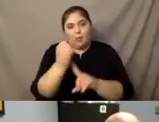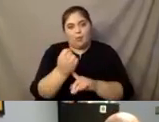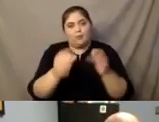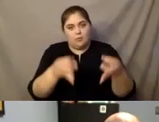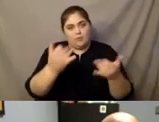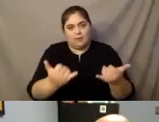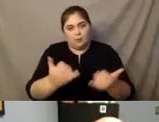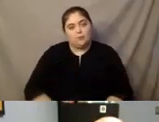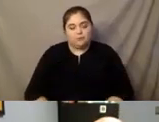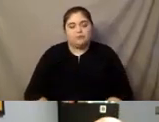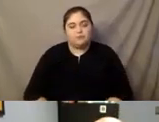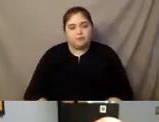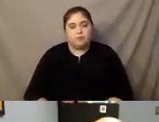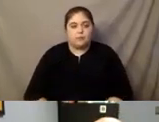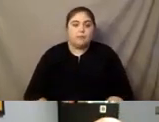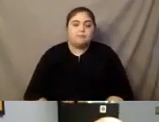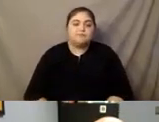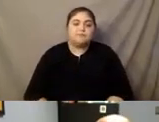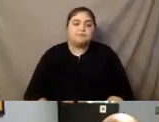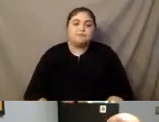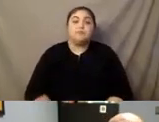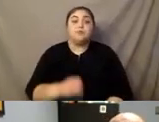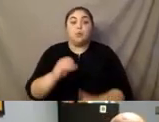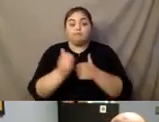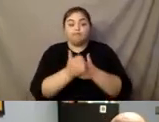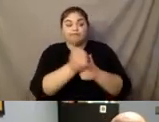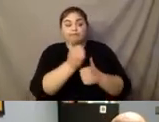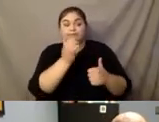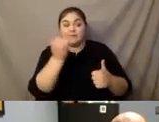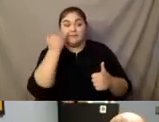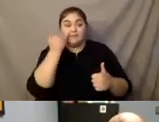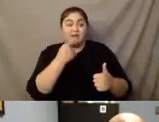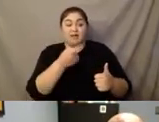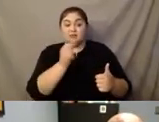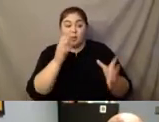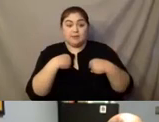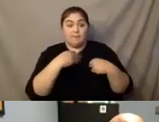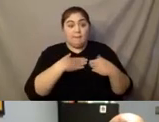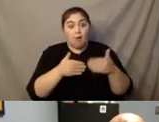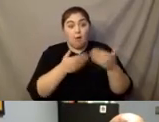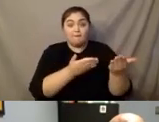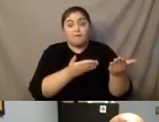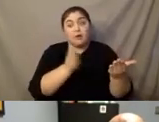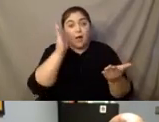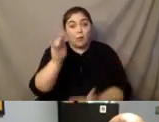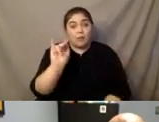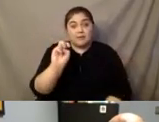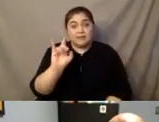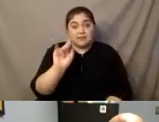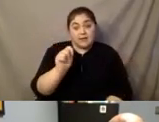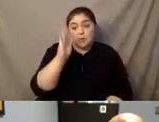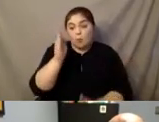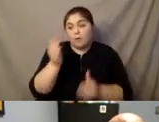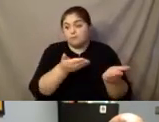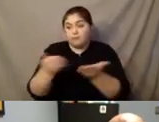the threat that, okay, well, if you don't take my offer, I'm going to indict you, I'm going to put this in front of a grand jury, is non-existent right now